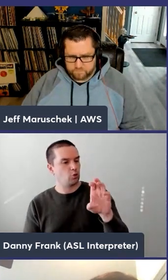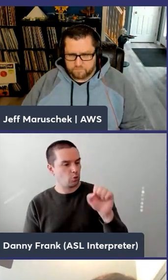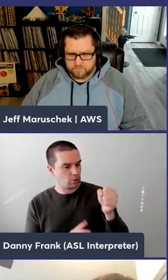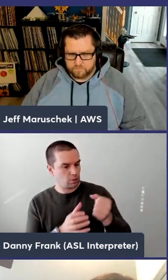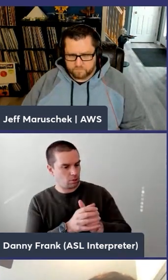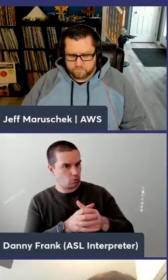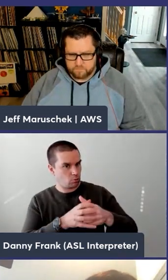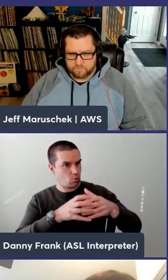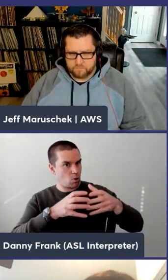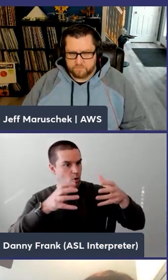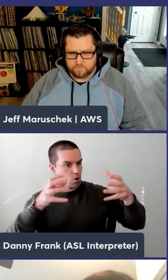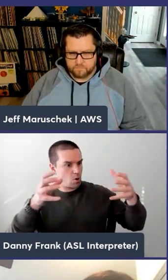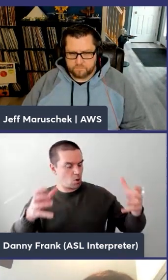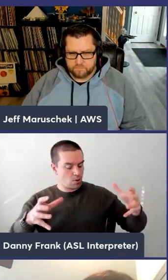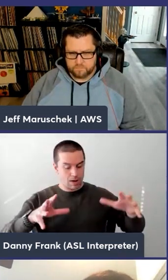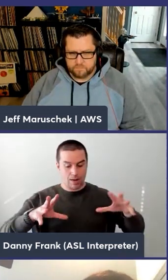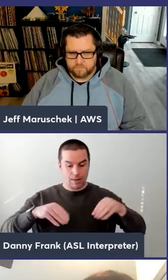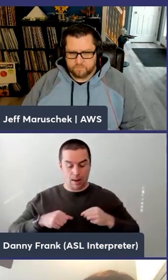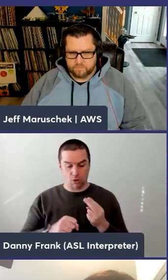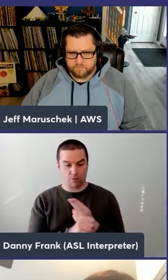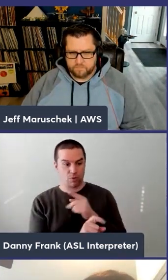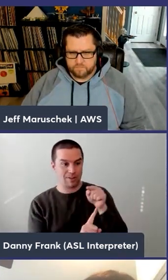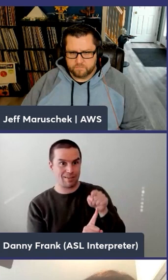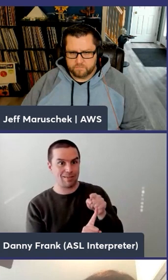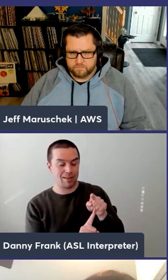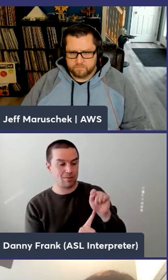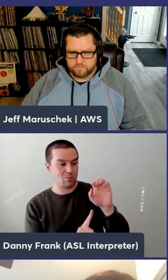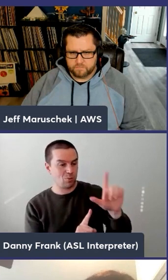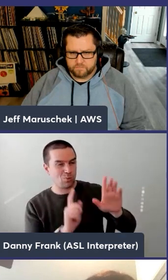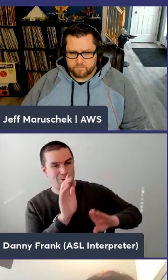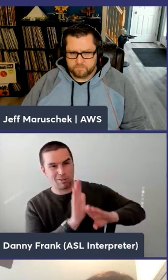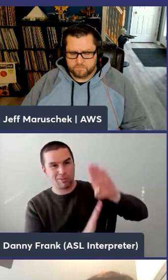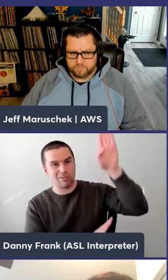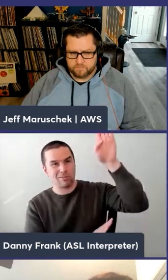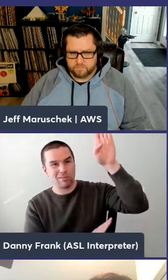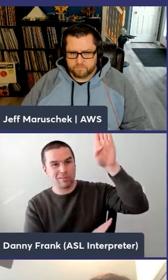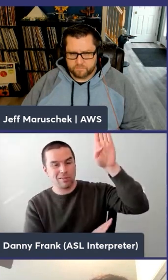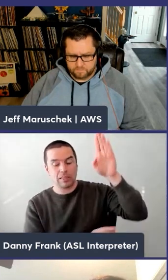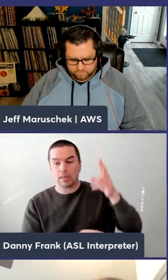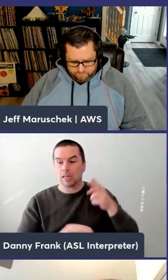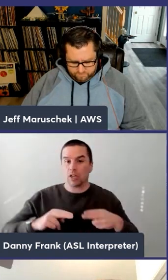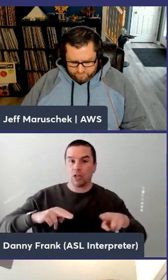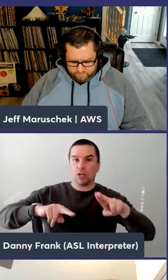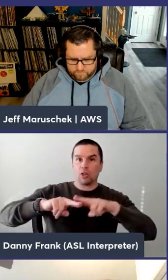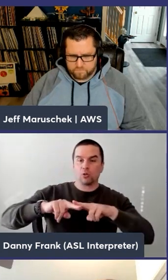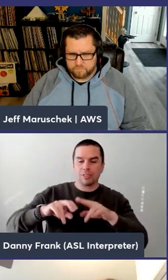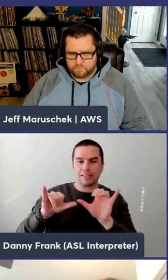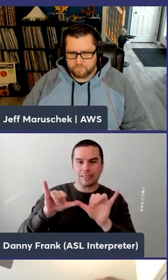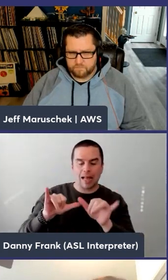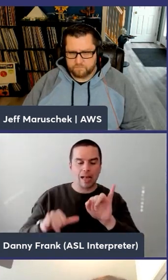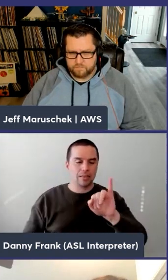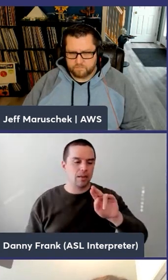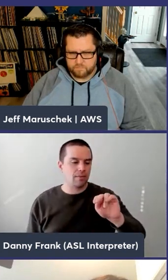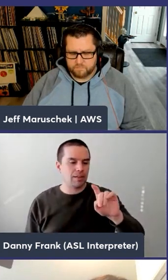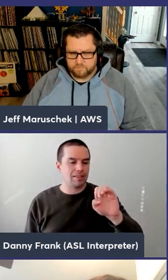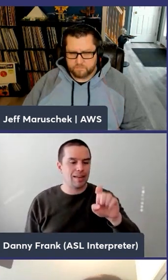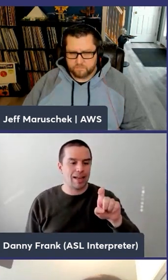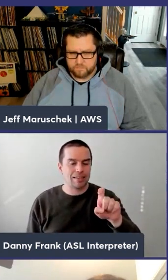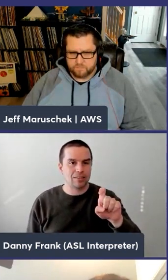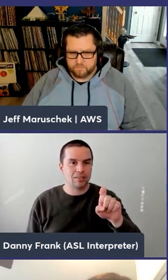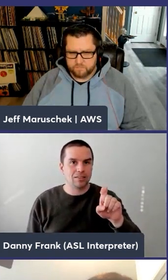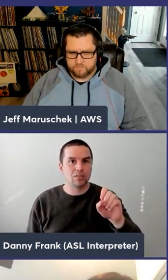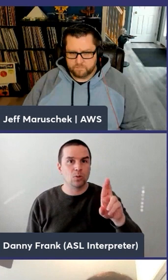of using this tool would grow among within the company, having to increase the size of indexers as far as CPU and